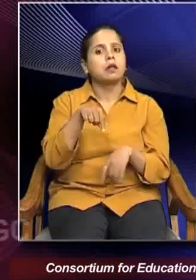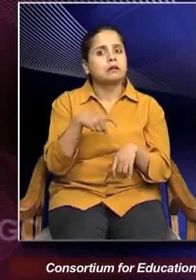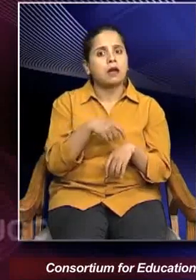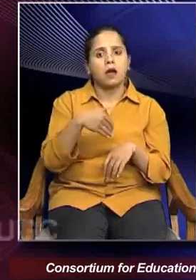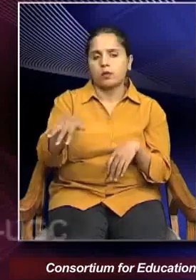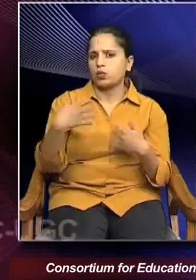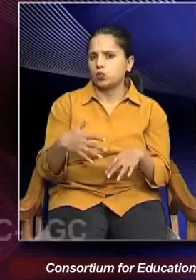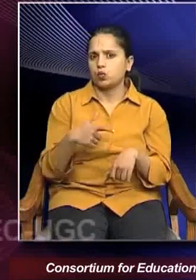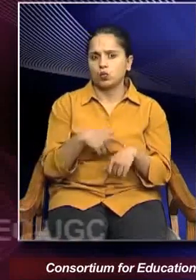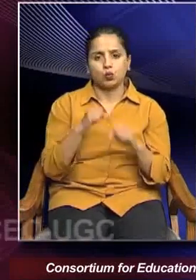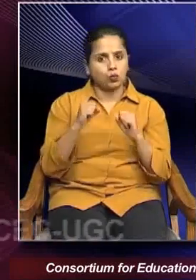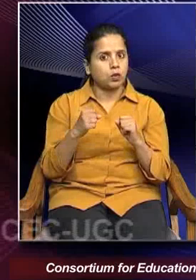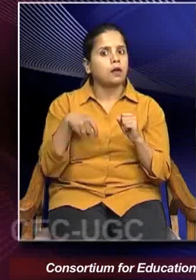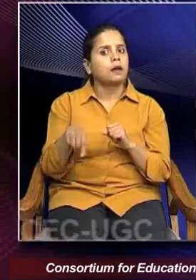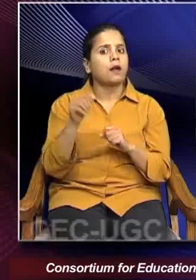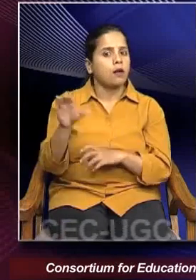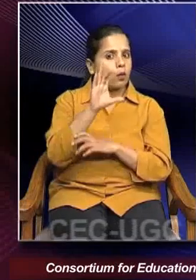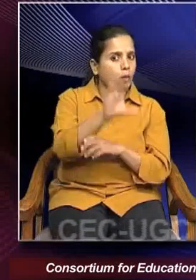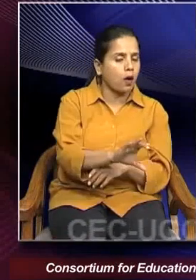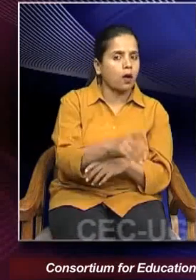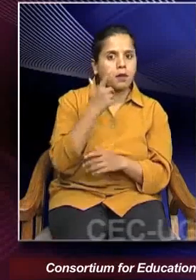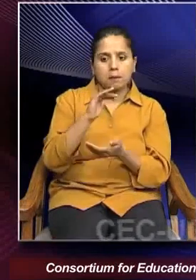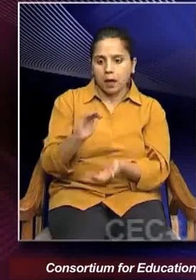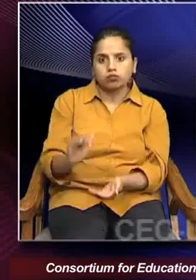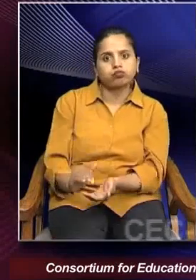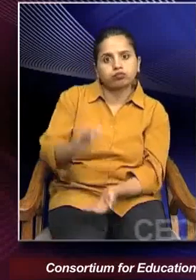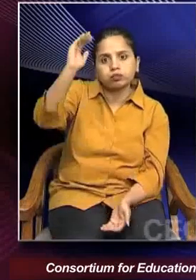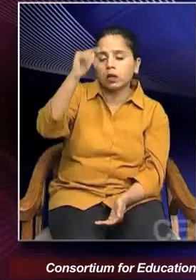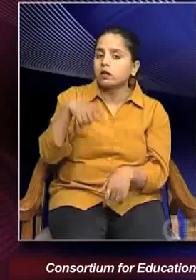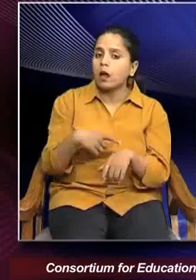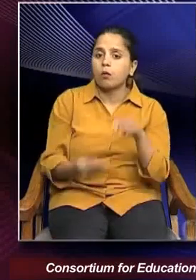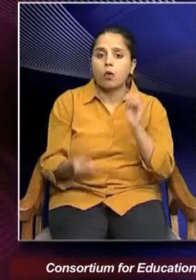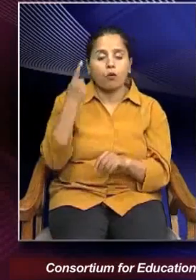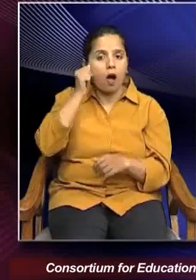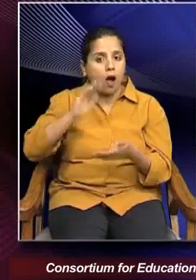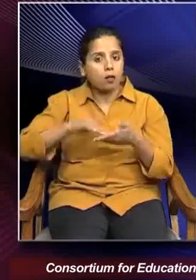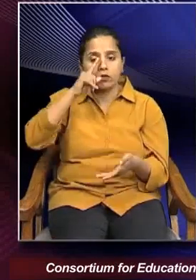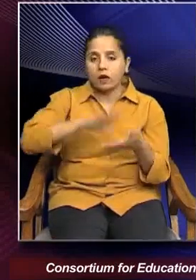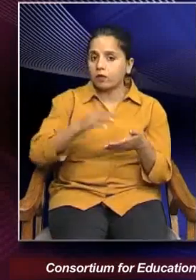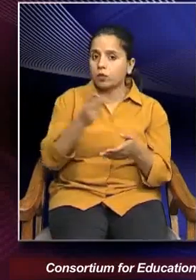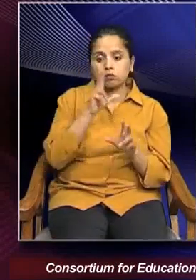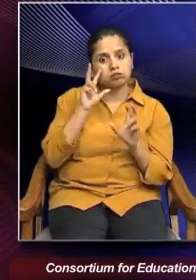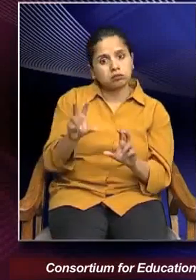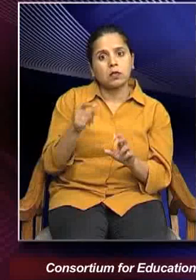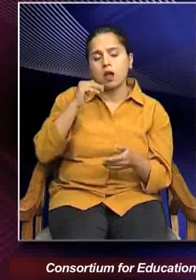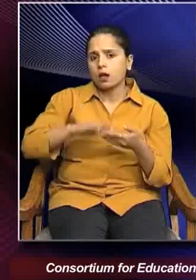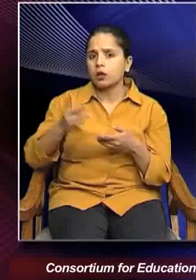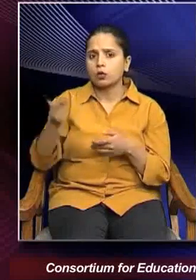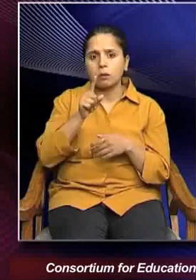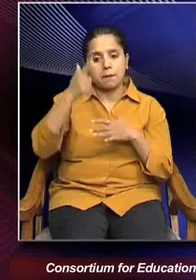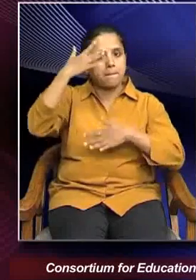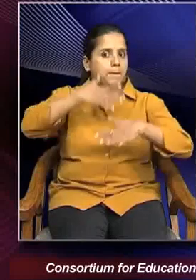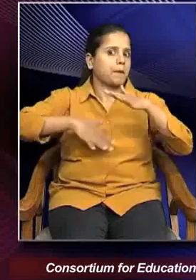costly, and therefore investing and bringing up a child require a lot of time for both husband and wife, and therefore couples needs to